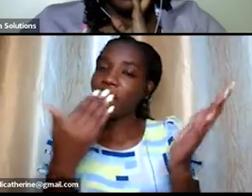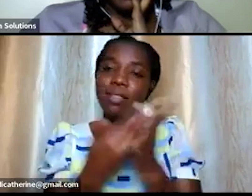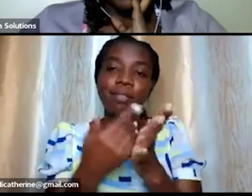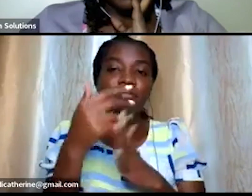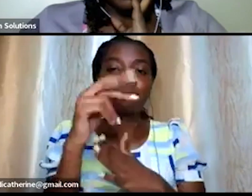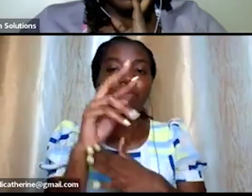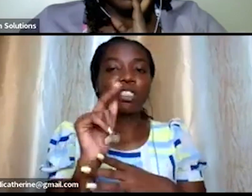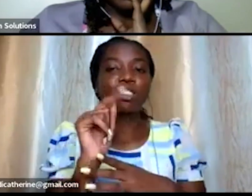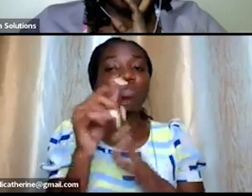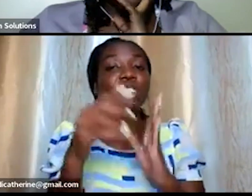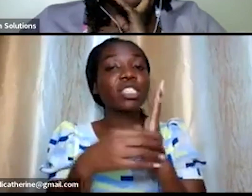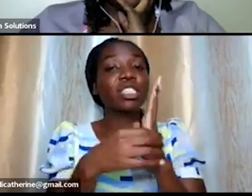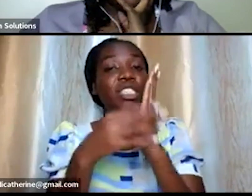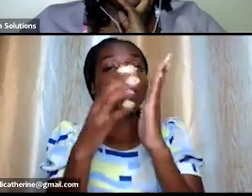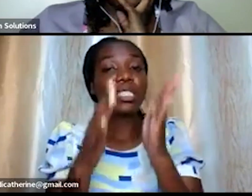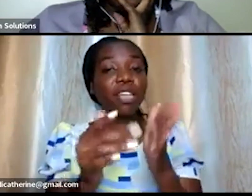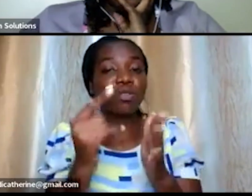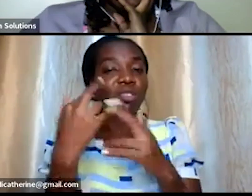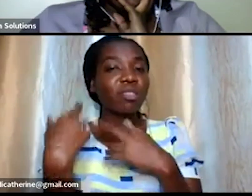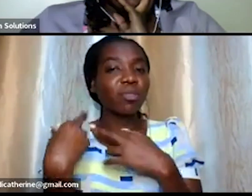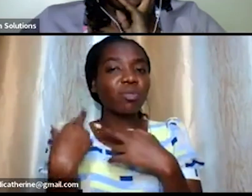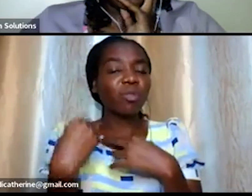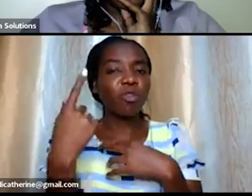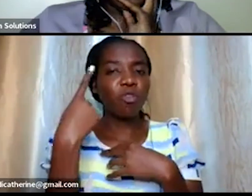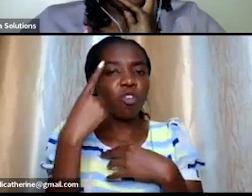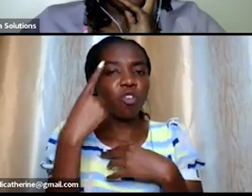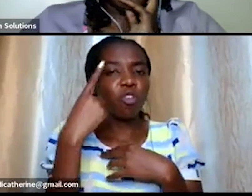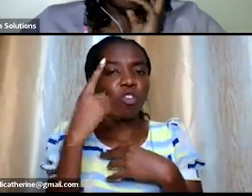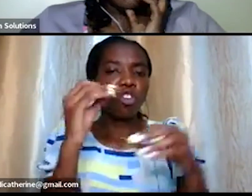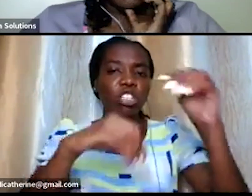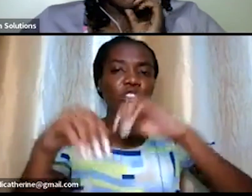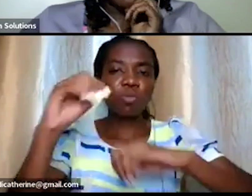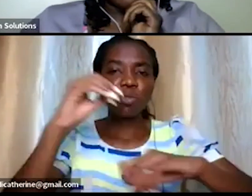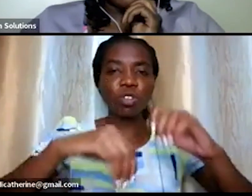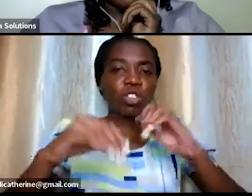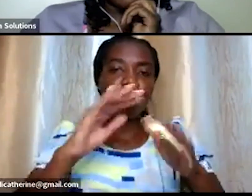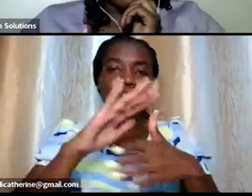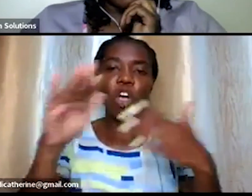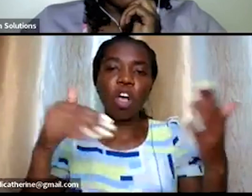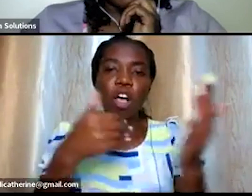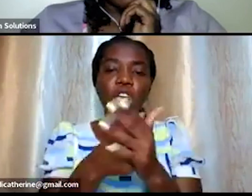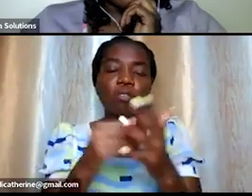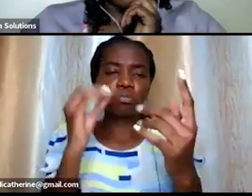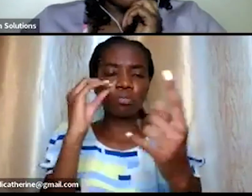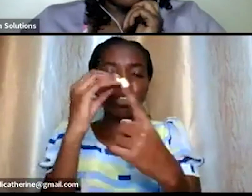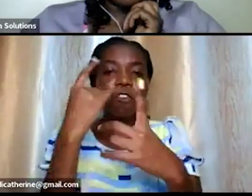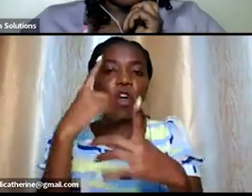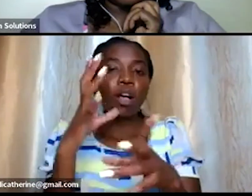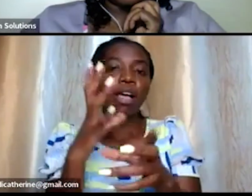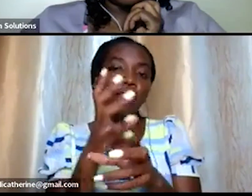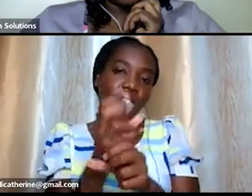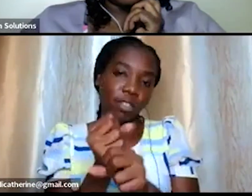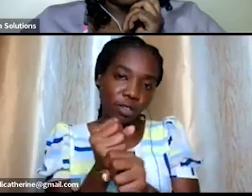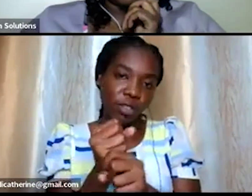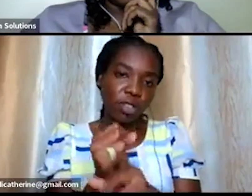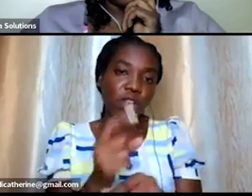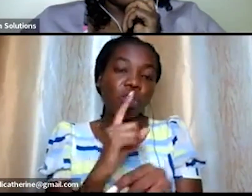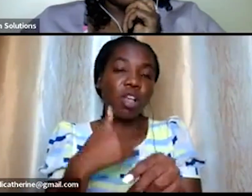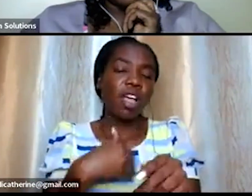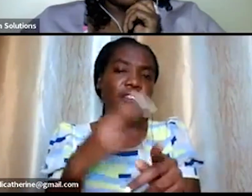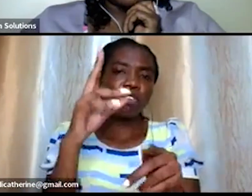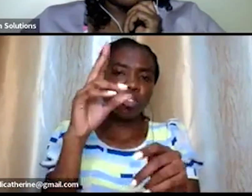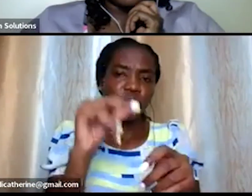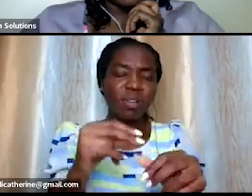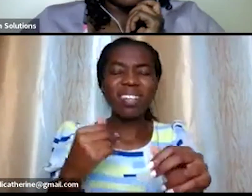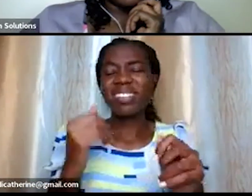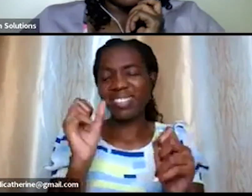leader. You are responsible to contributing on the overall objective of the organization. So there's no, these are just